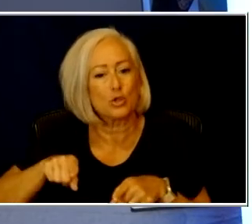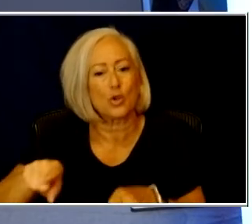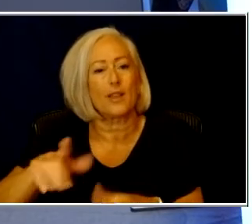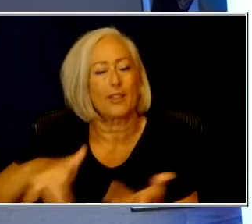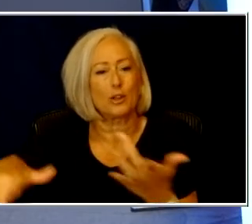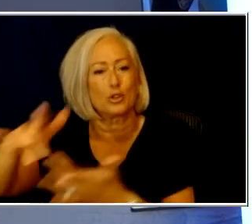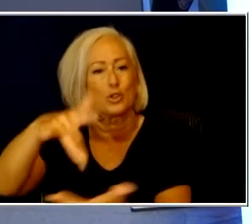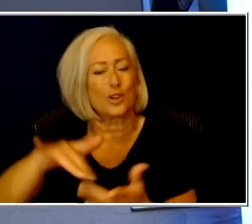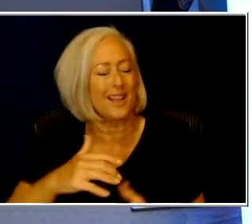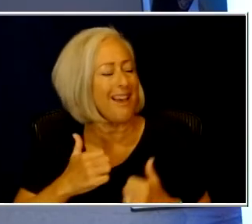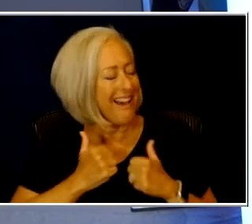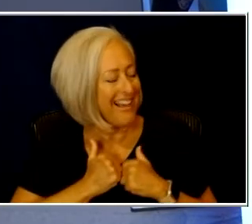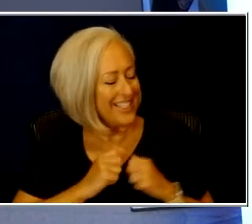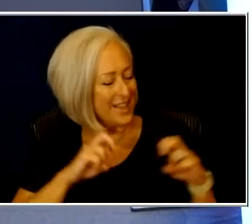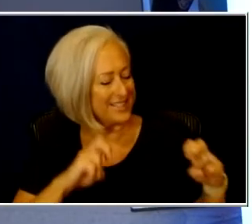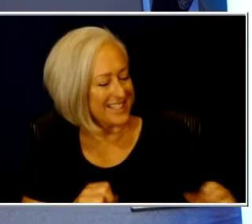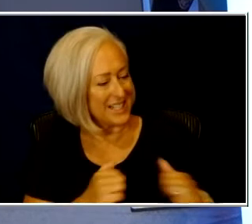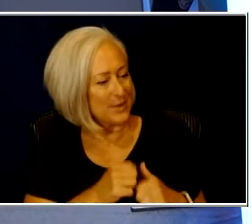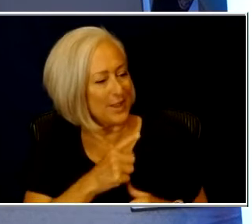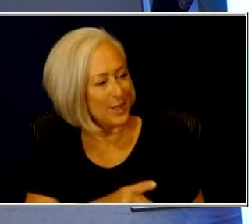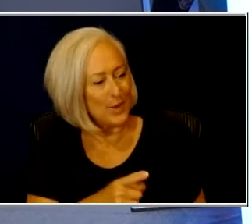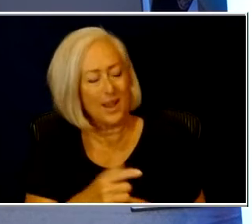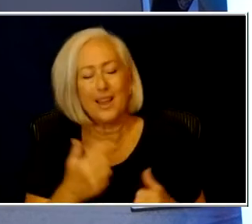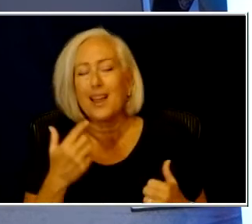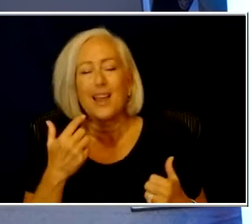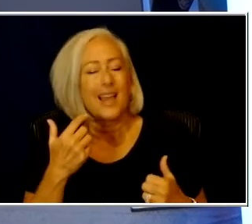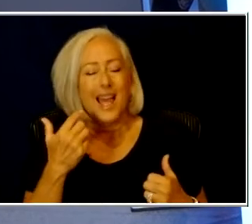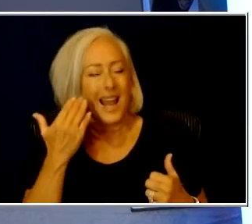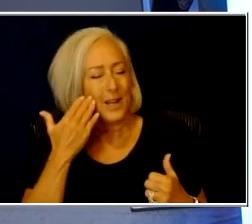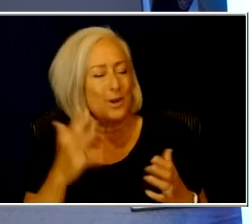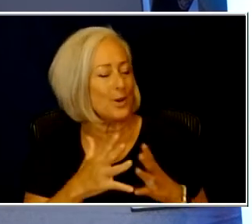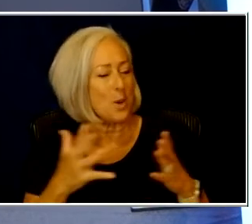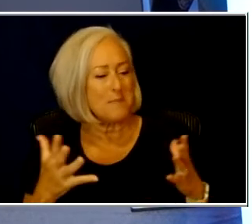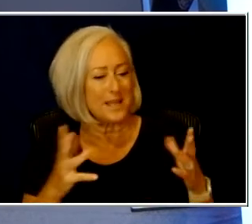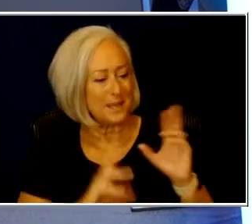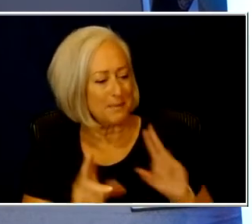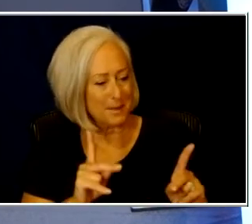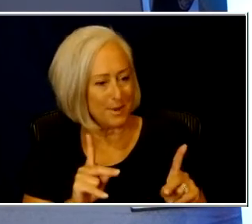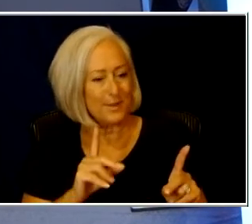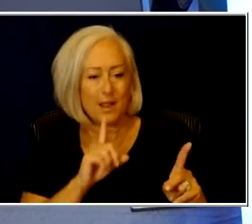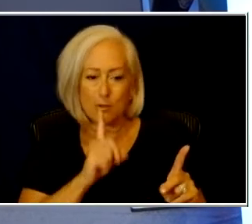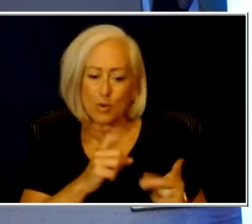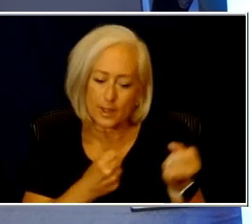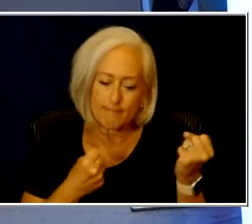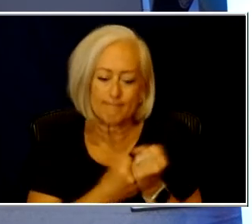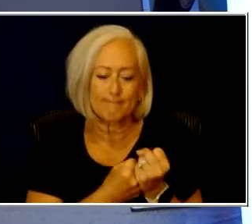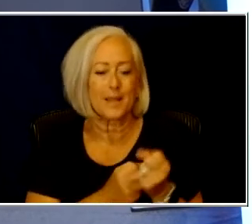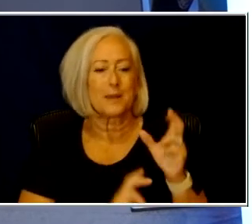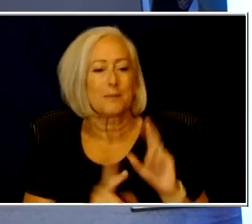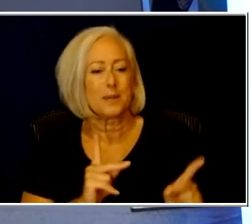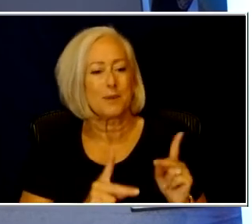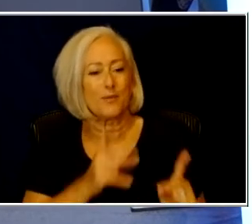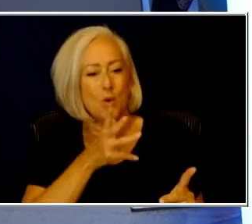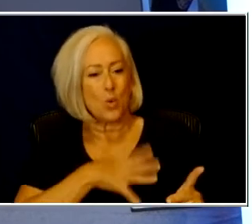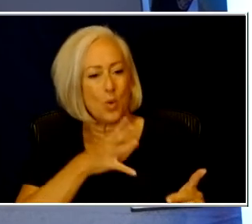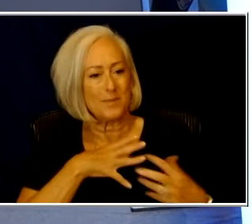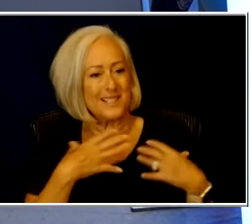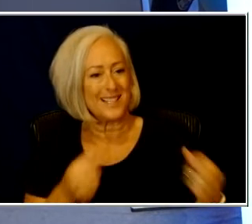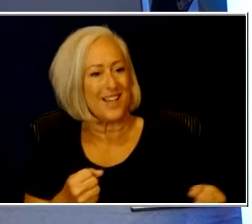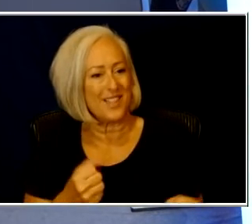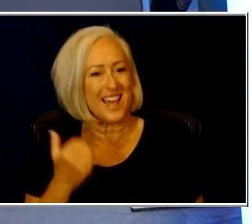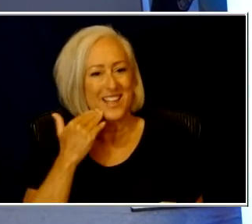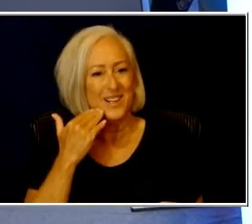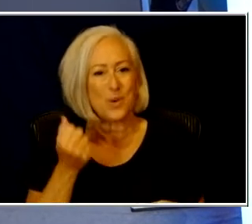very few people who are as big of an advocate of women's health than you, so you're much appreciated. Please come back. Thank you so much. And I know you've got a couple of people that just started